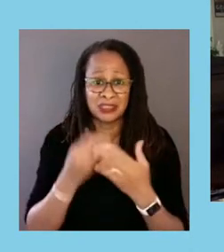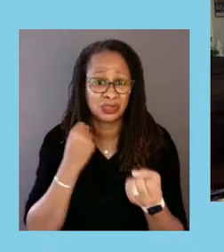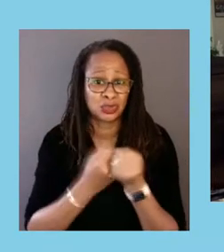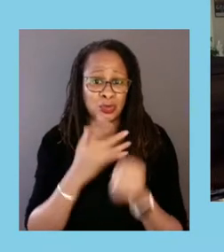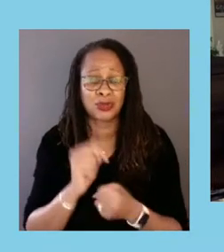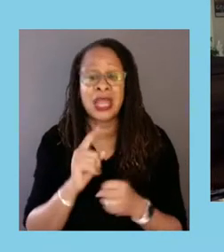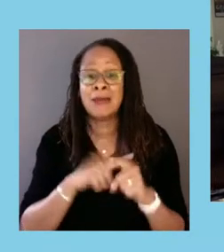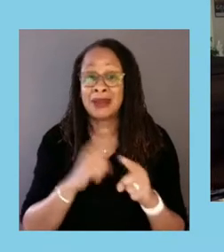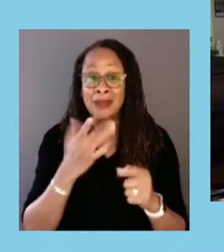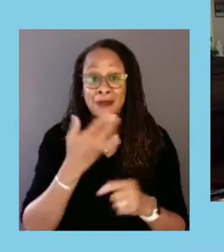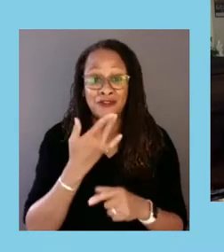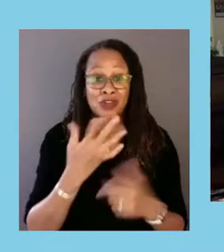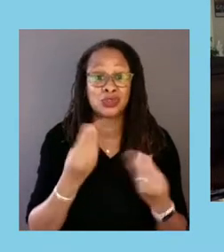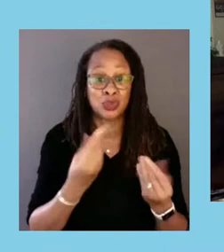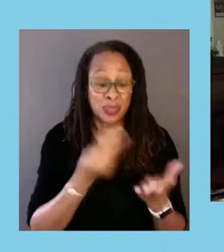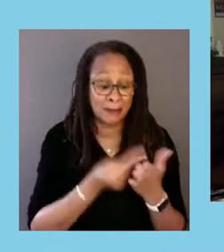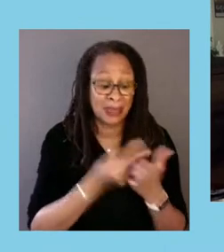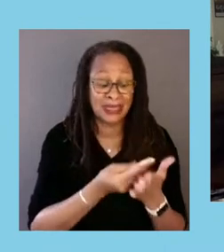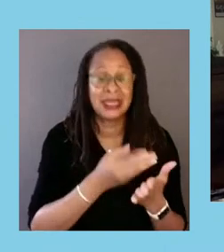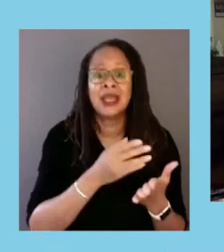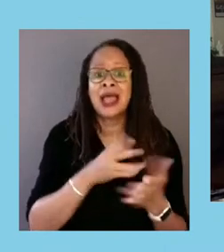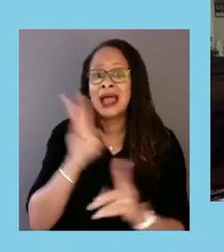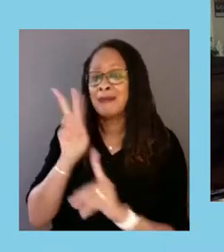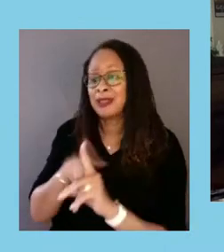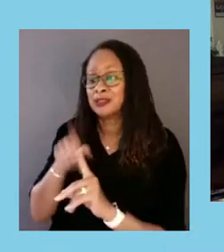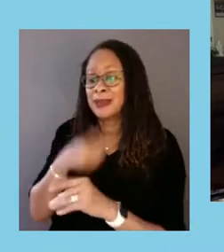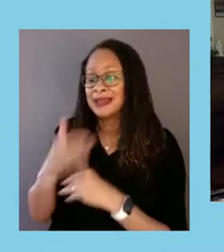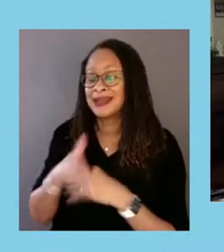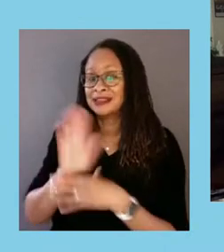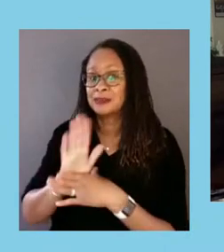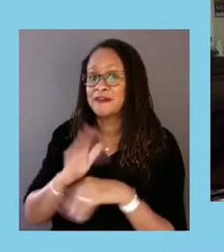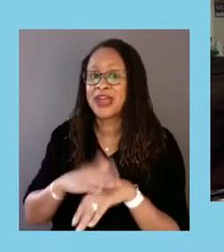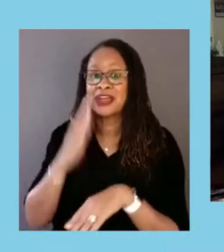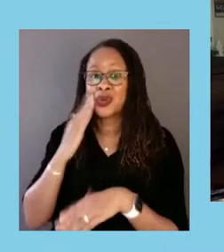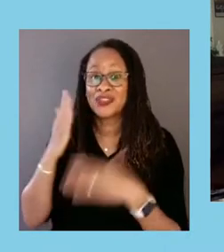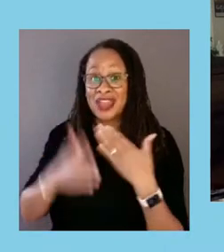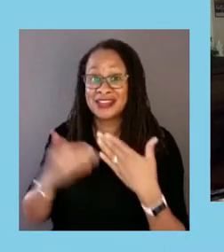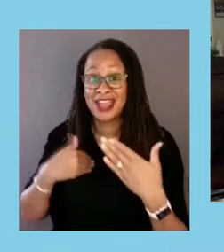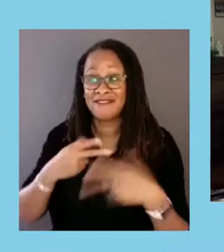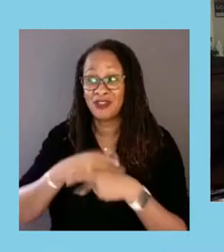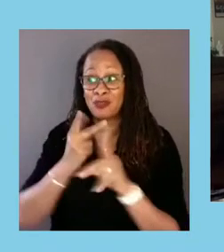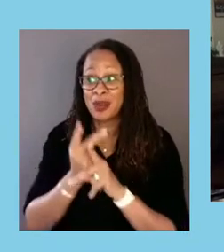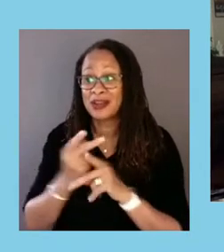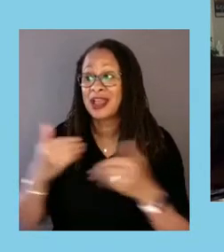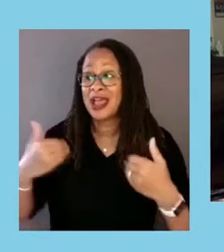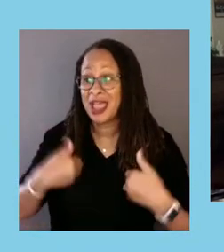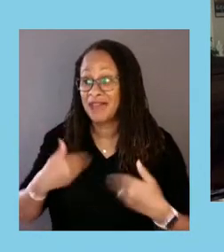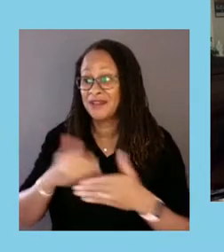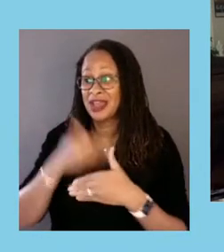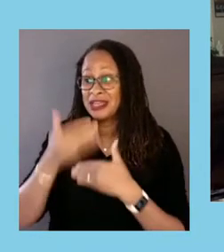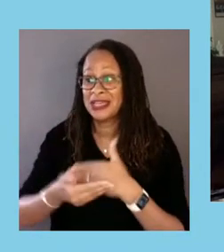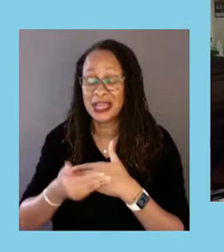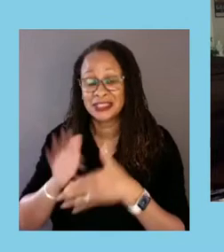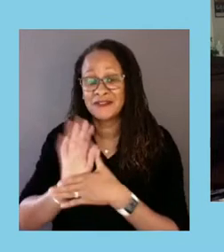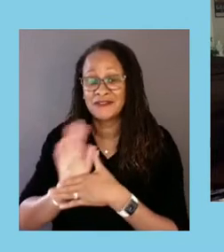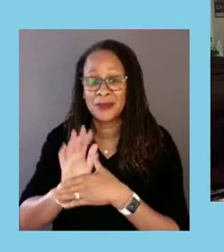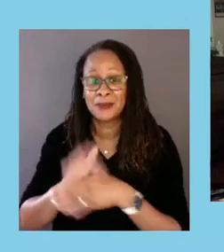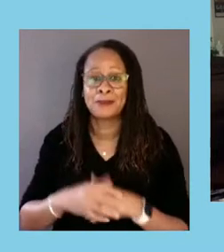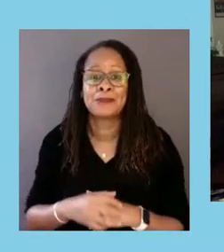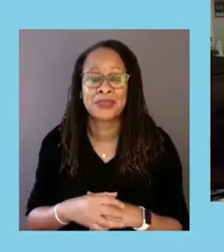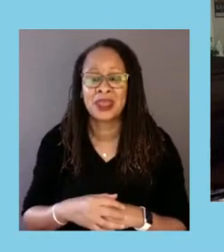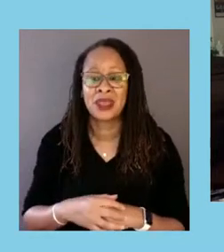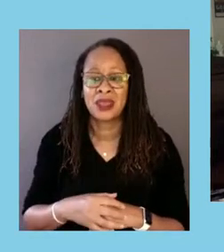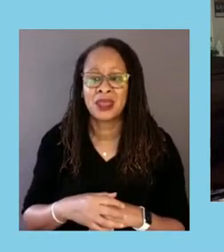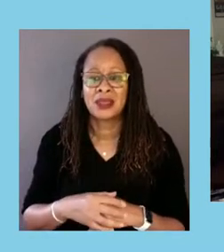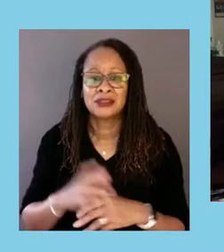right? At least I know at the end, there is a product. There is my next film. because really, awards come, it's a horse